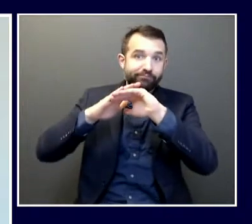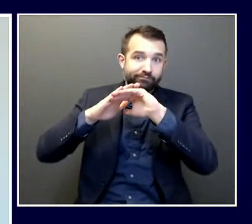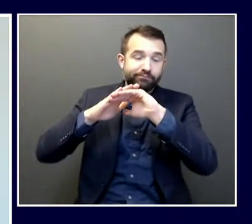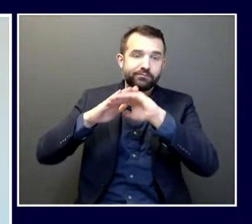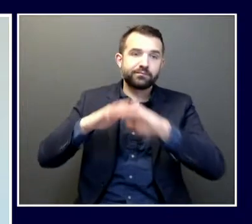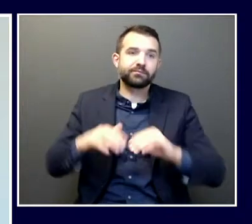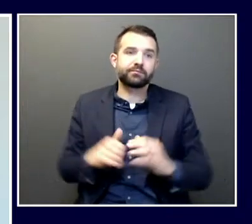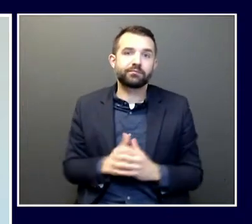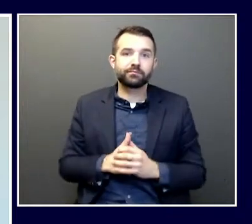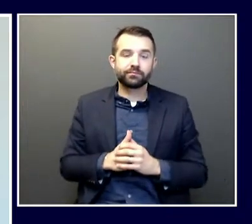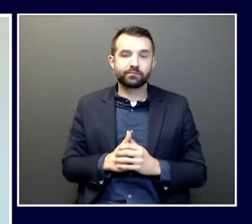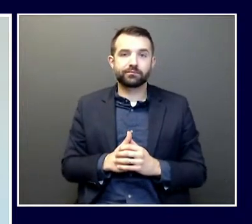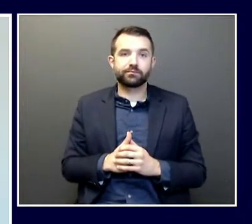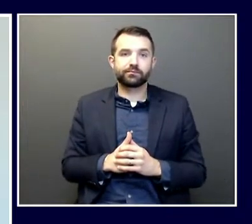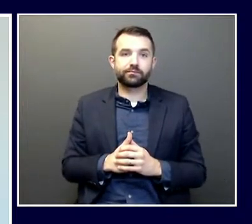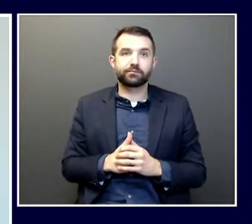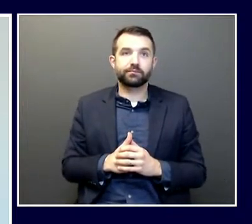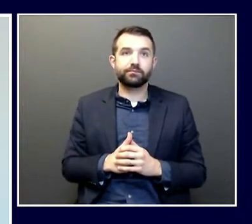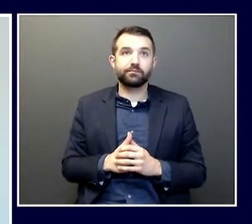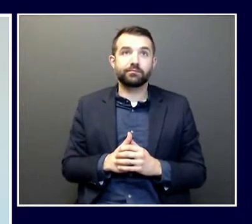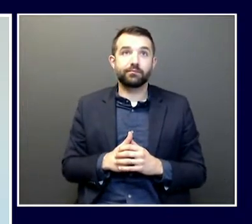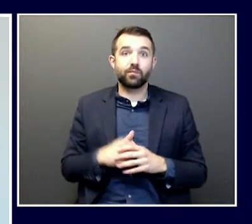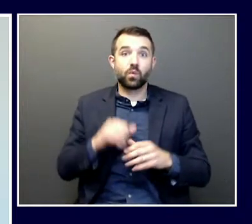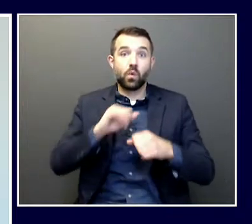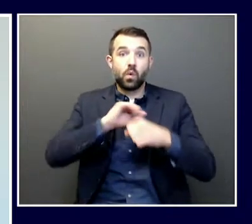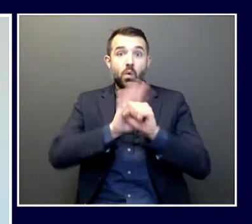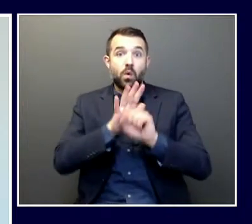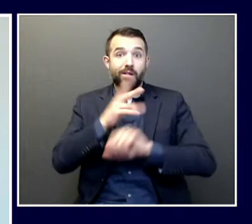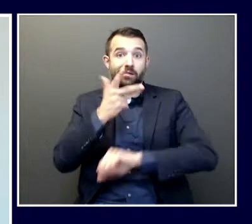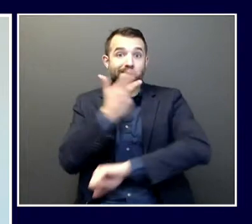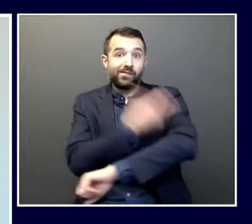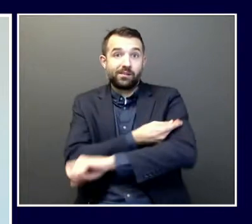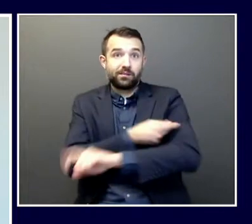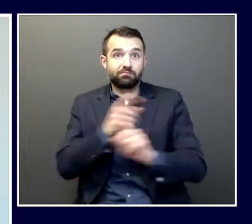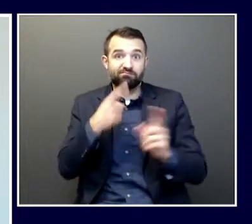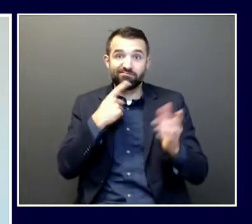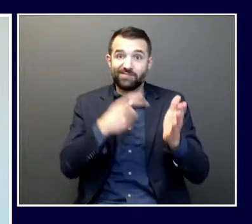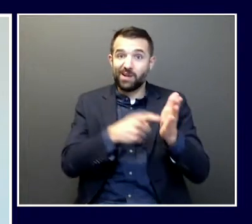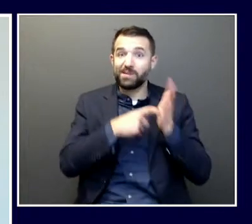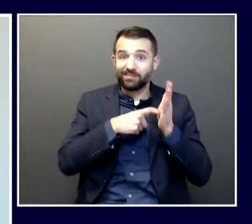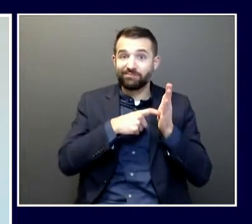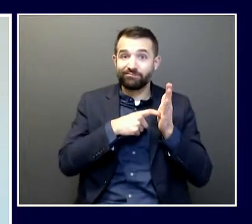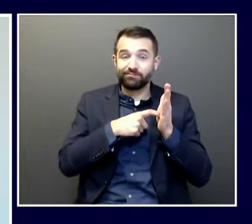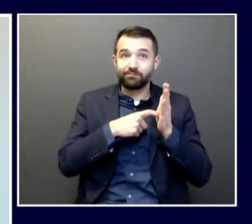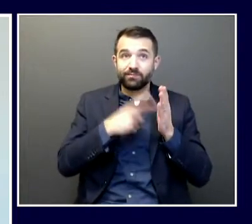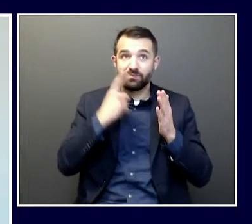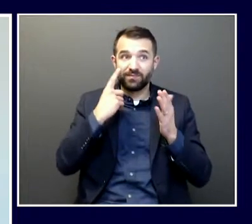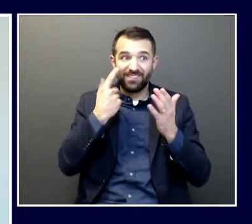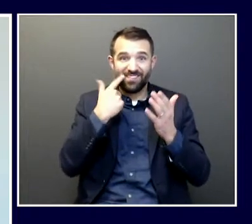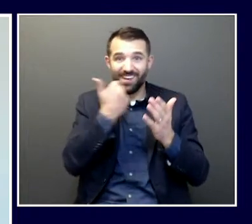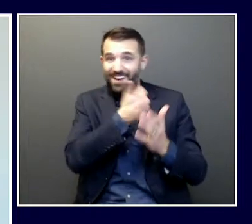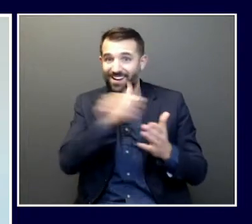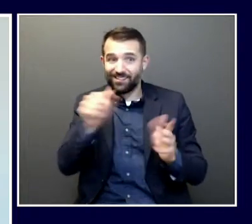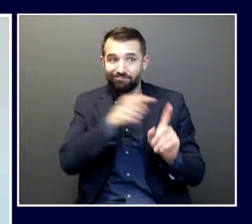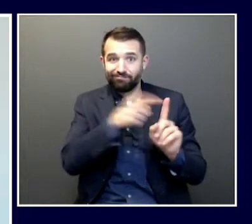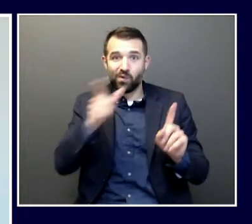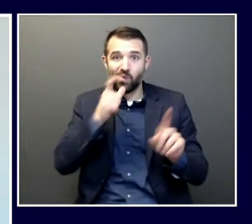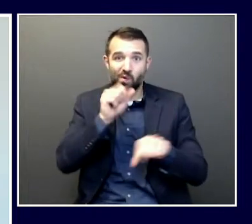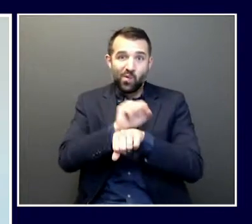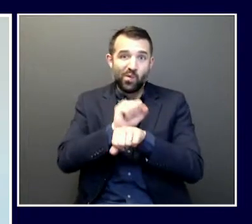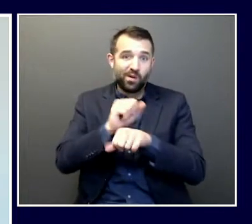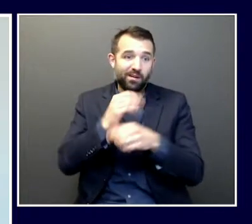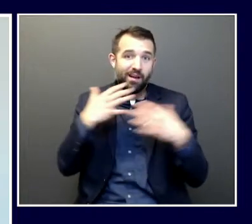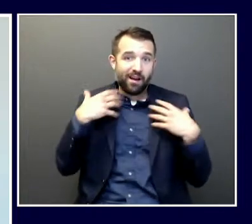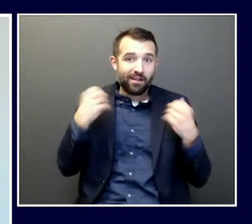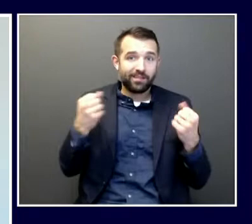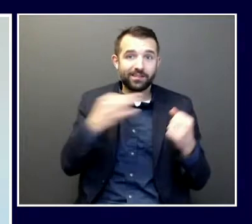designated healthcare facility workers. After taking public comment, this final rule incorporates feedback,